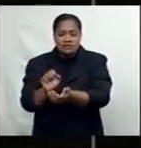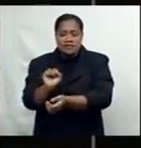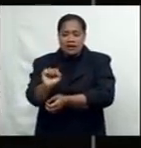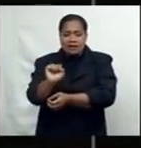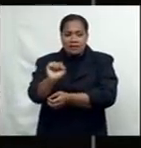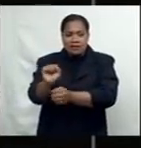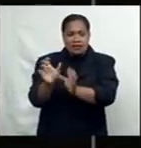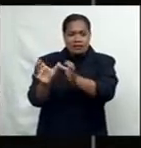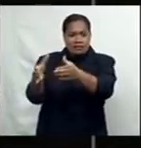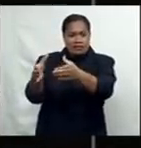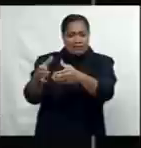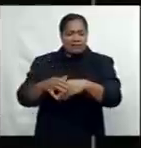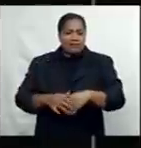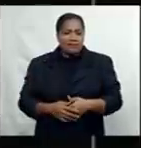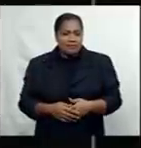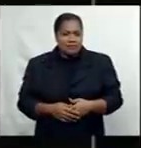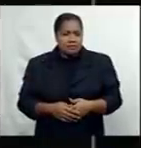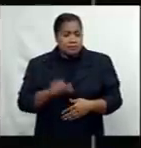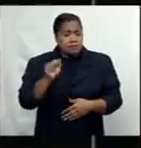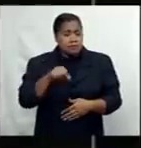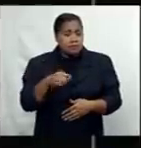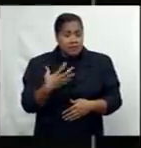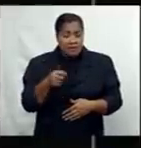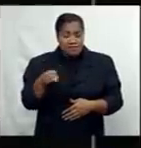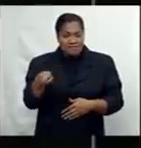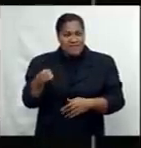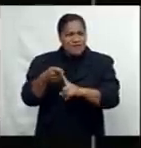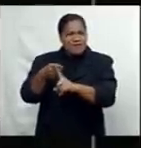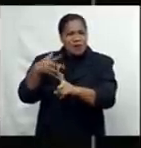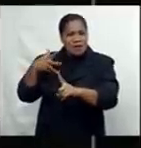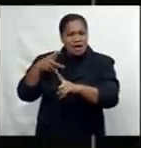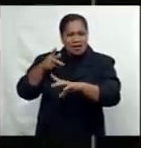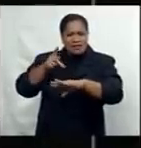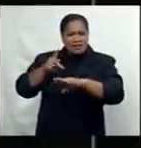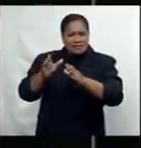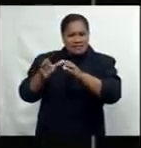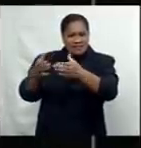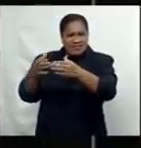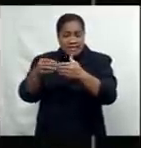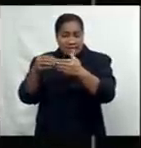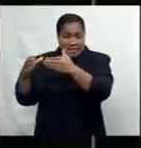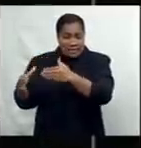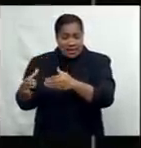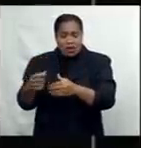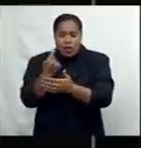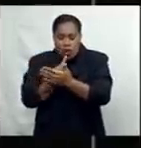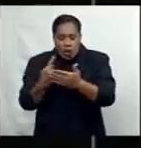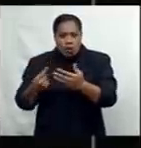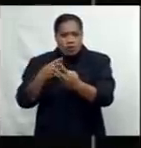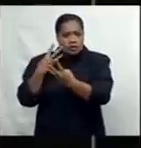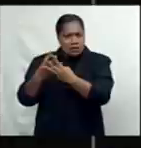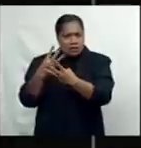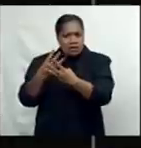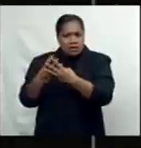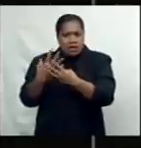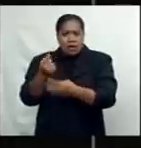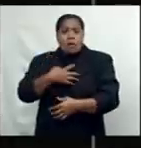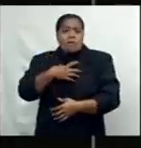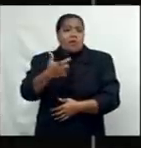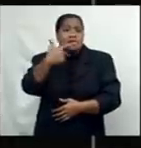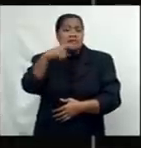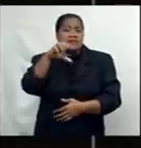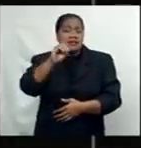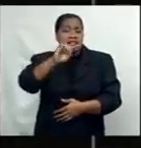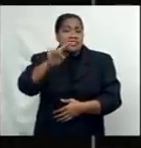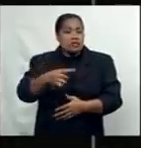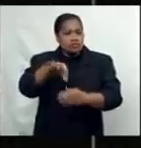proposed party. Although the former party leader was the only SEDALPA candidate to net in more than 70,000